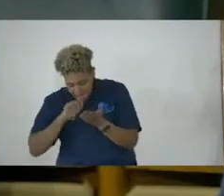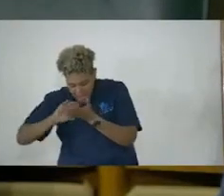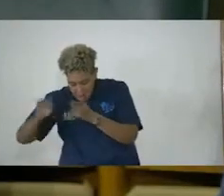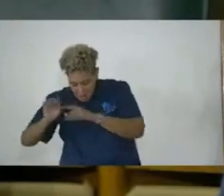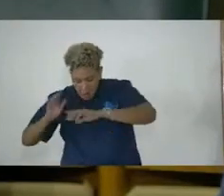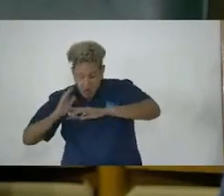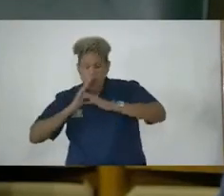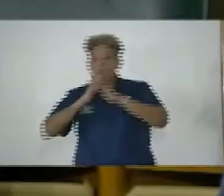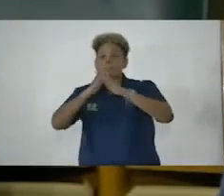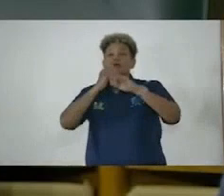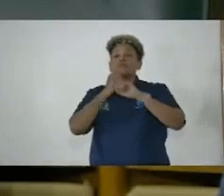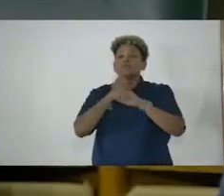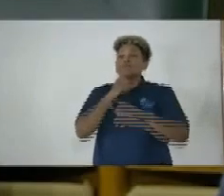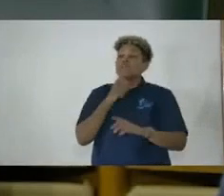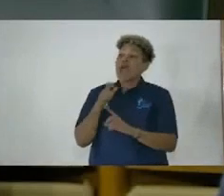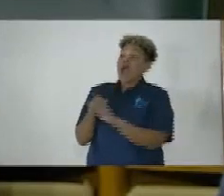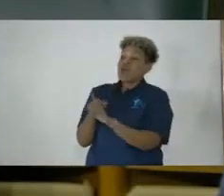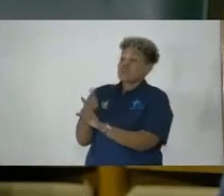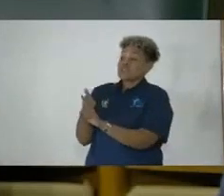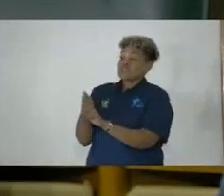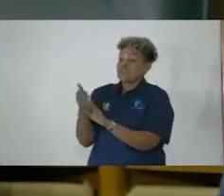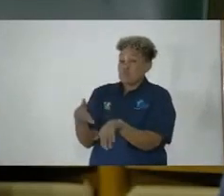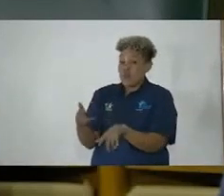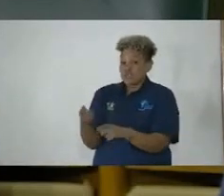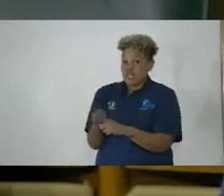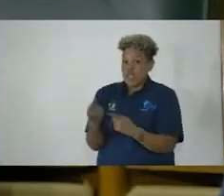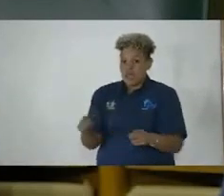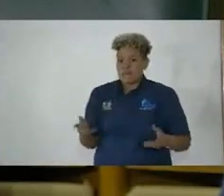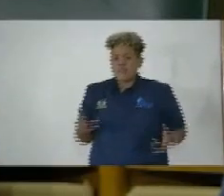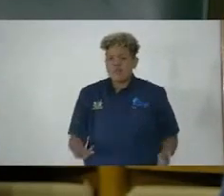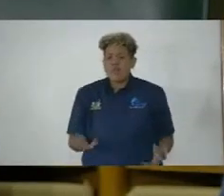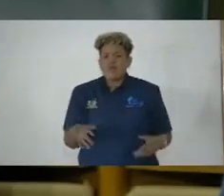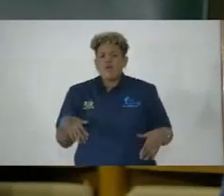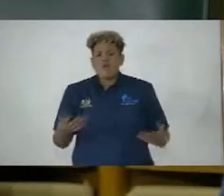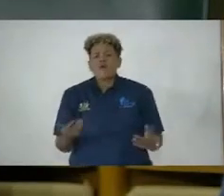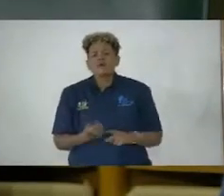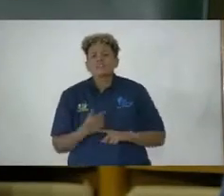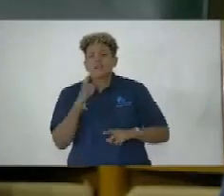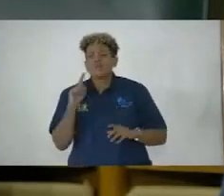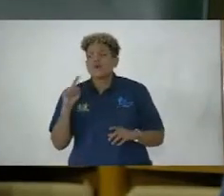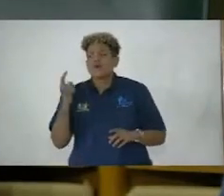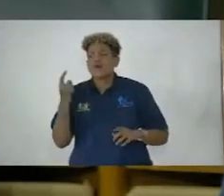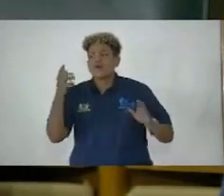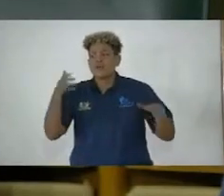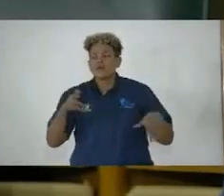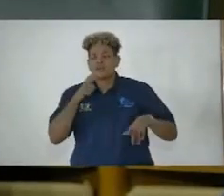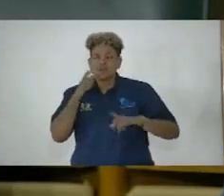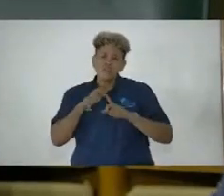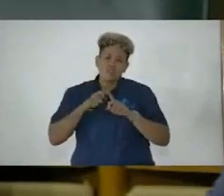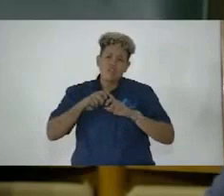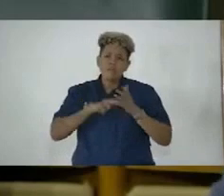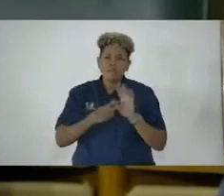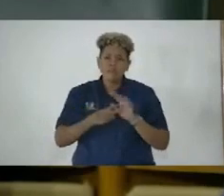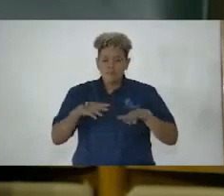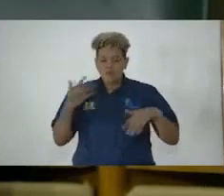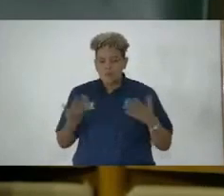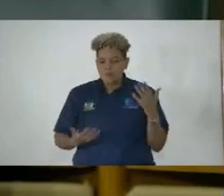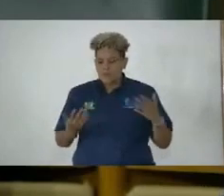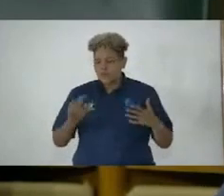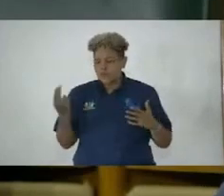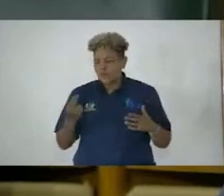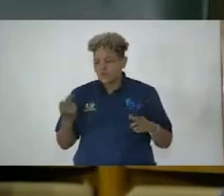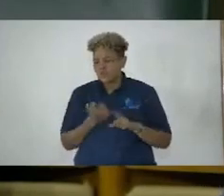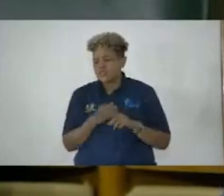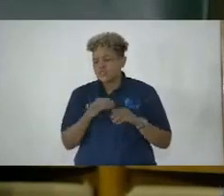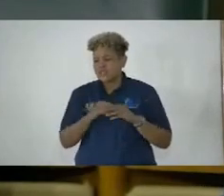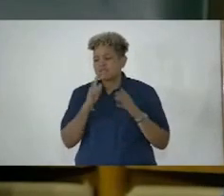or prohibits harassing the prescribed person, and here it is that the ordinary meaning of harassment may be used